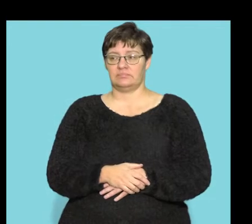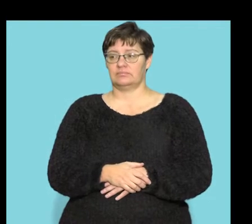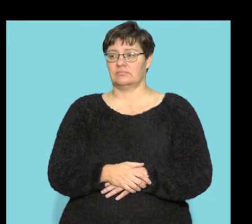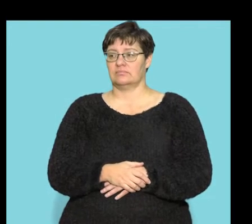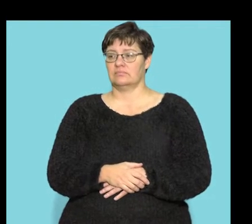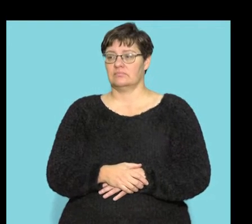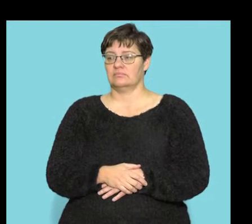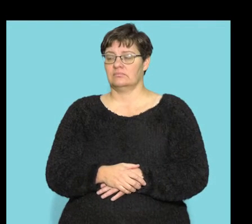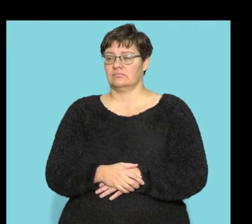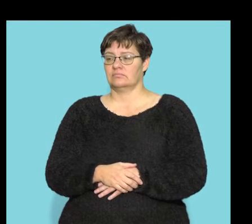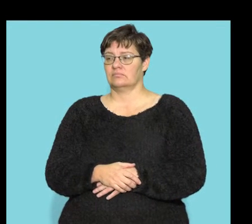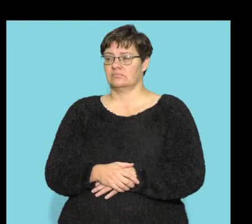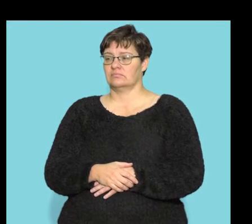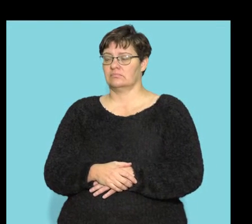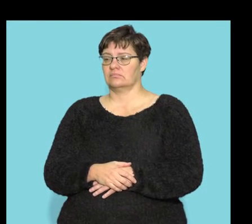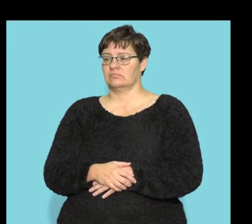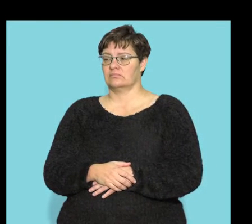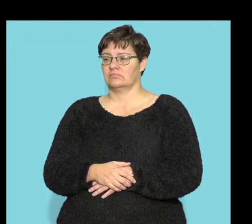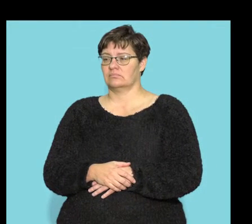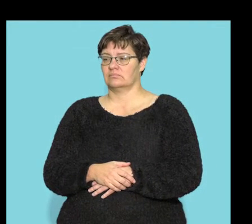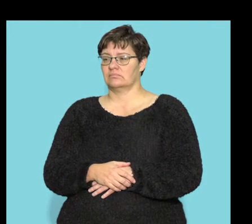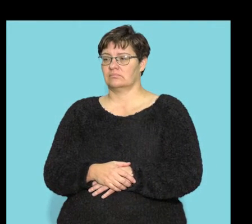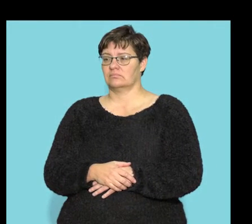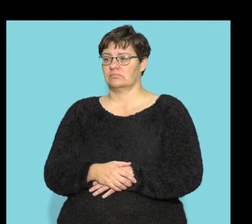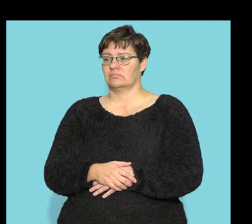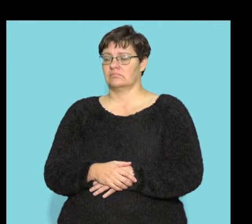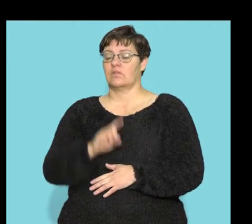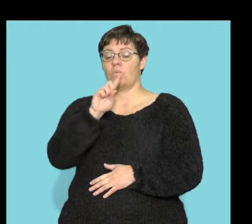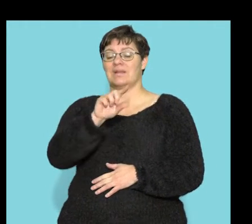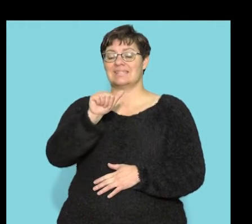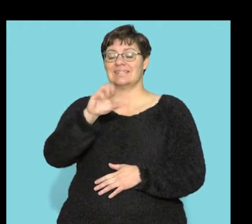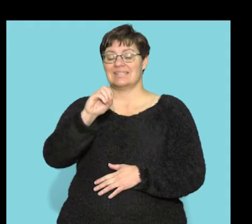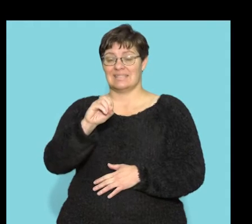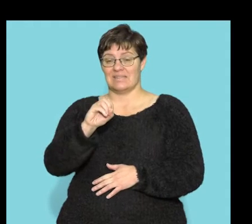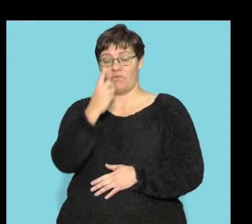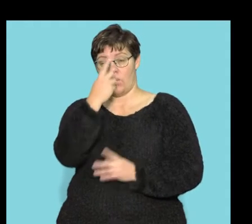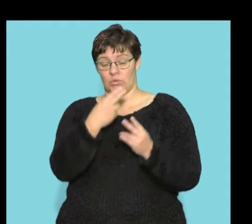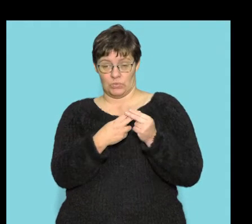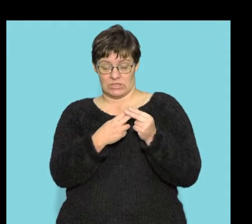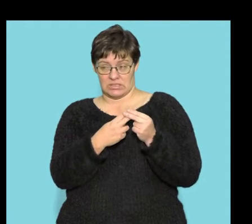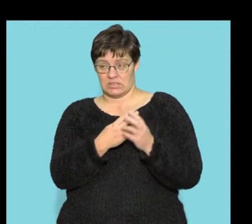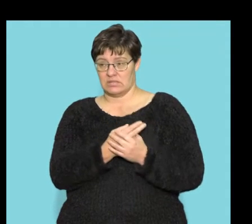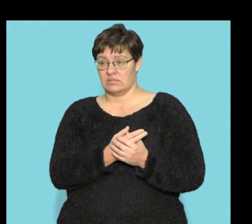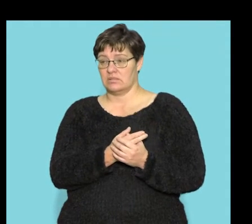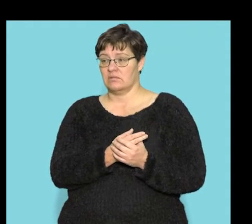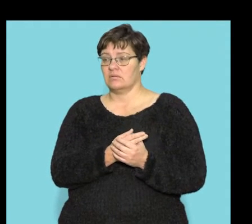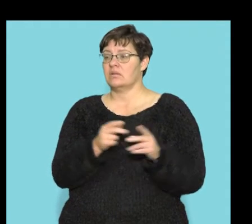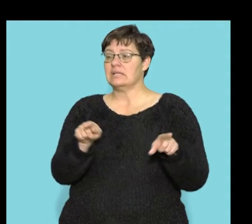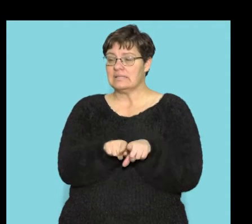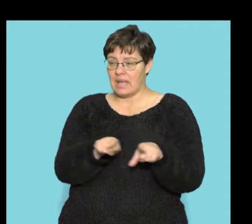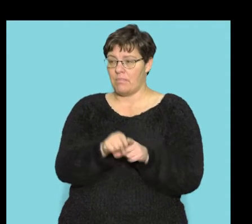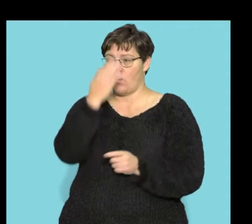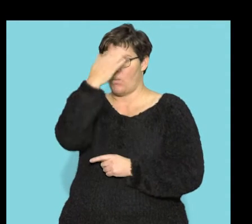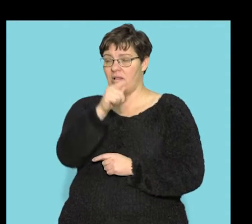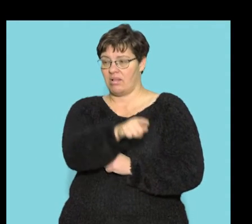our labor. They told you it's 160 Rand per unit, right? And we also know that